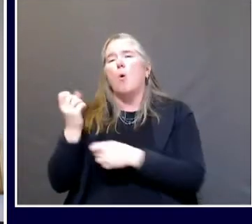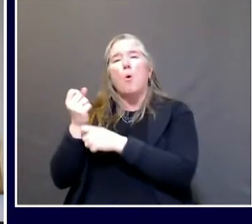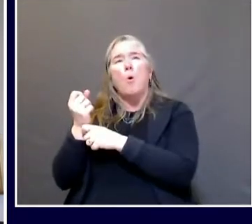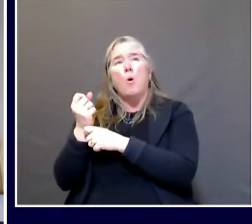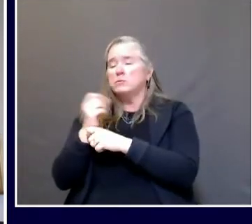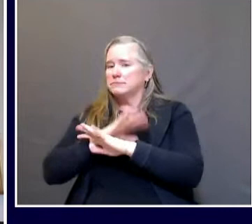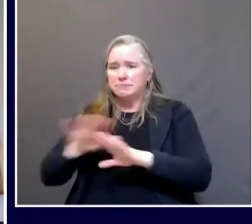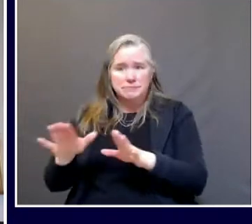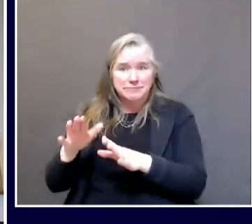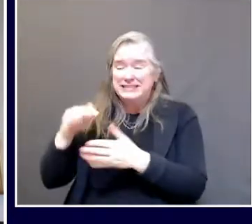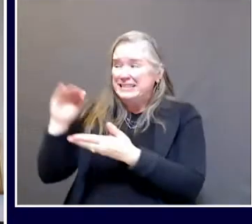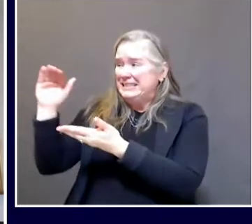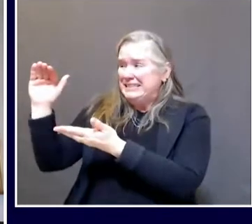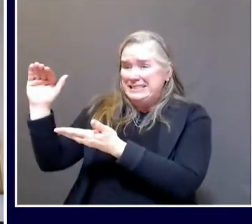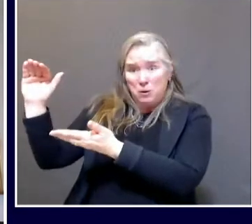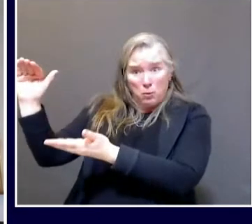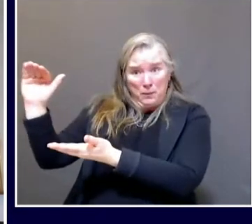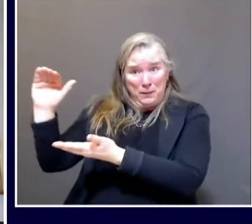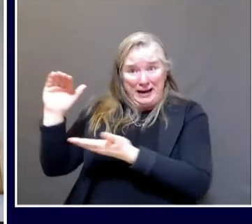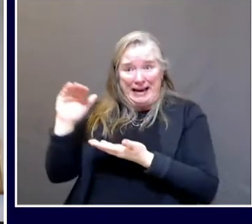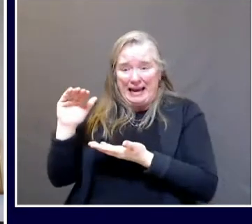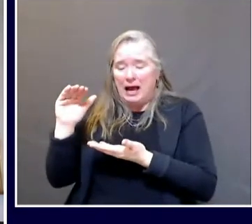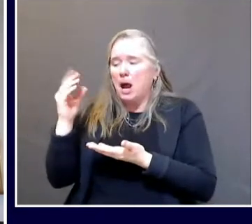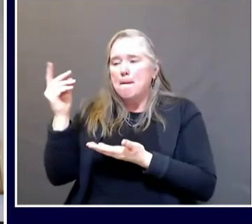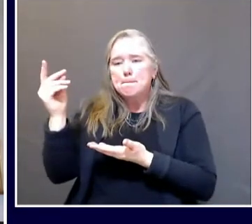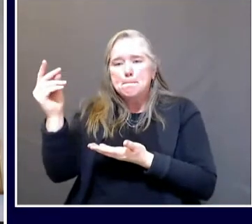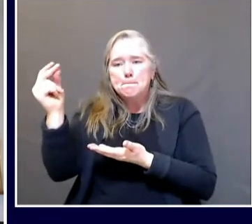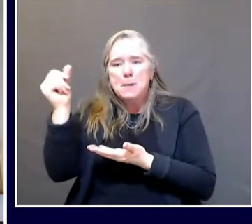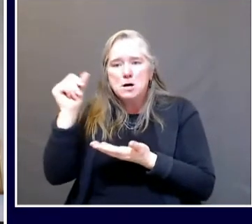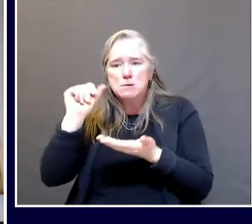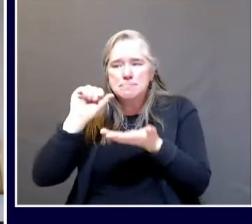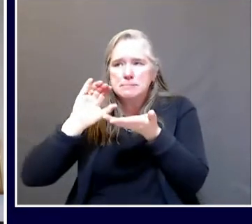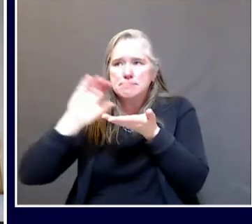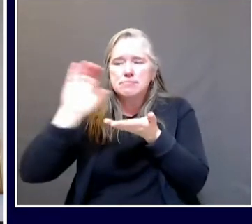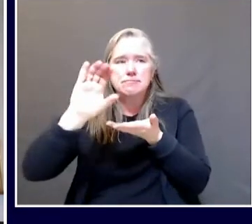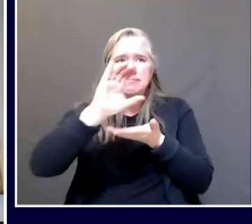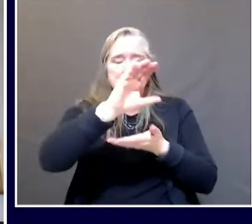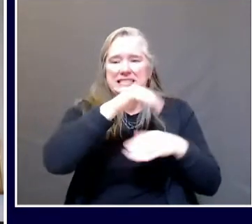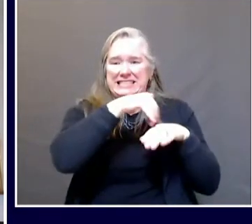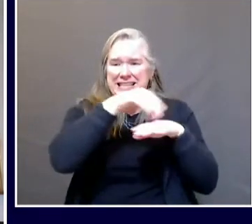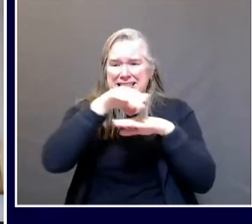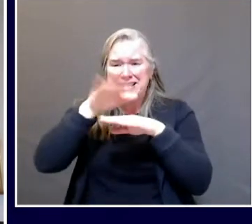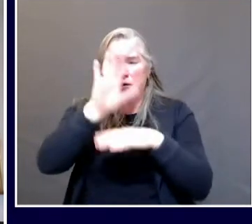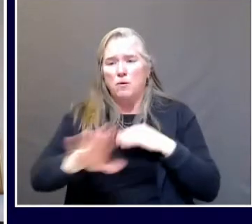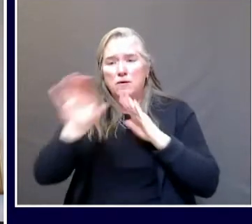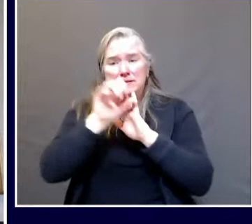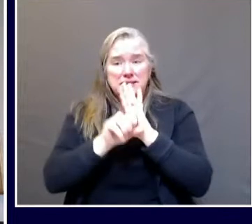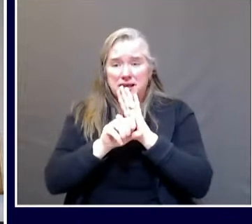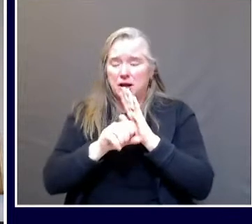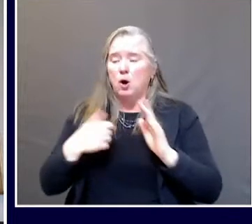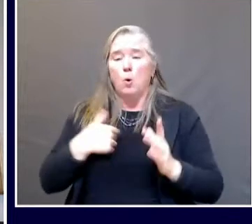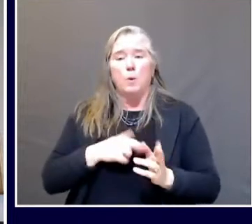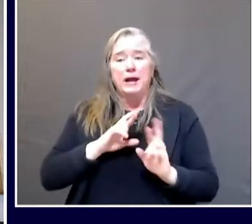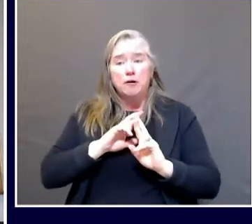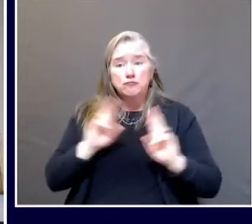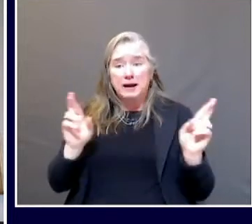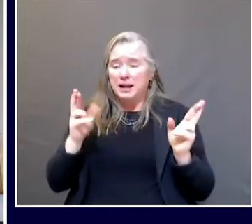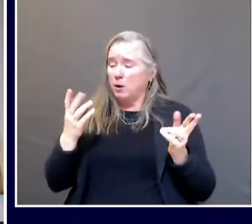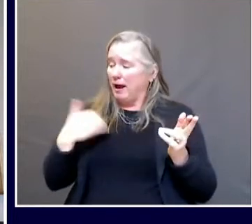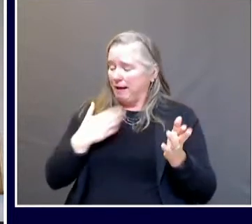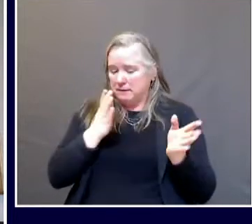all with an aim to get shots into arms. That piece of our planning and preparedness is not going to